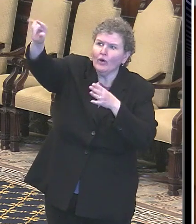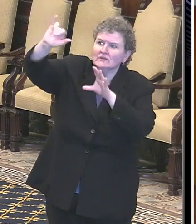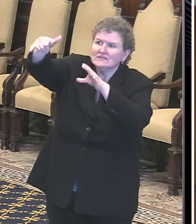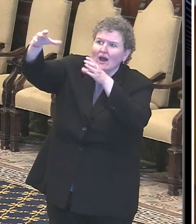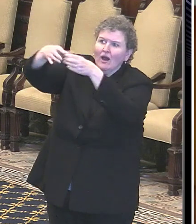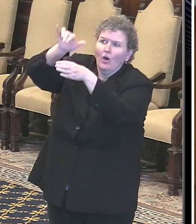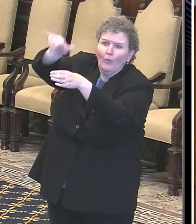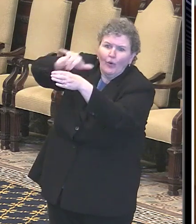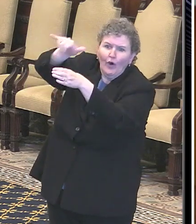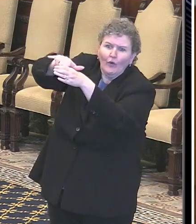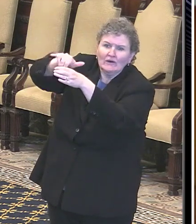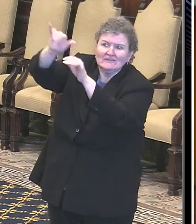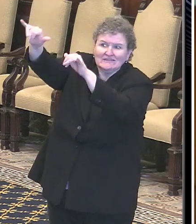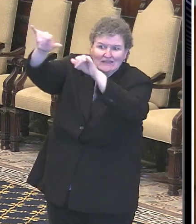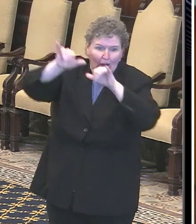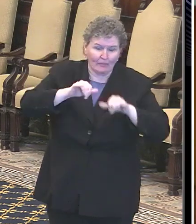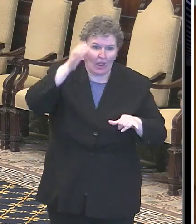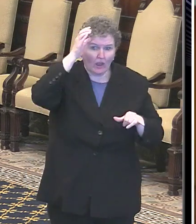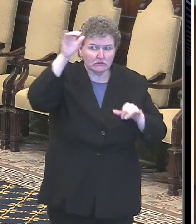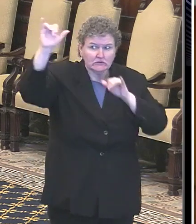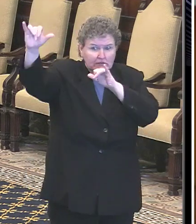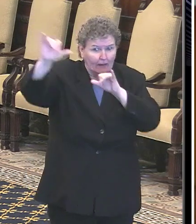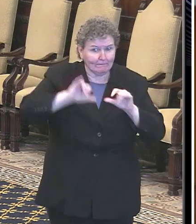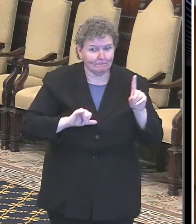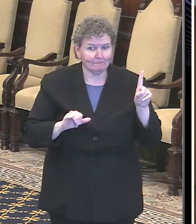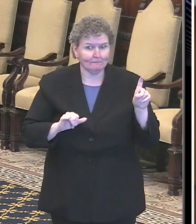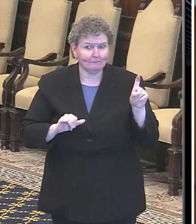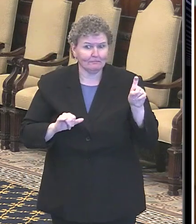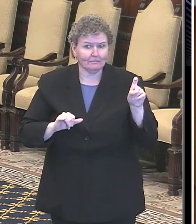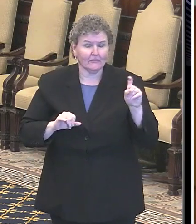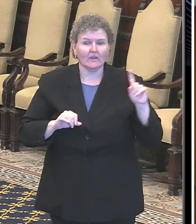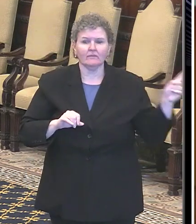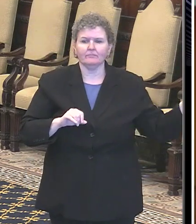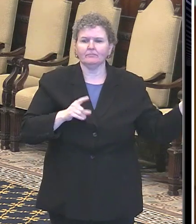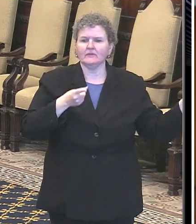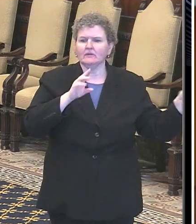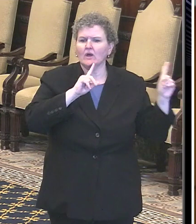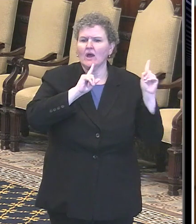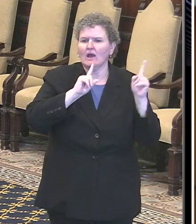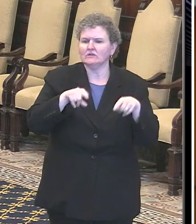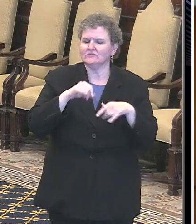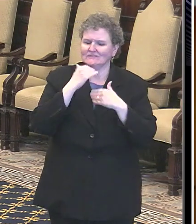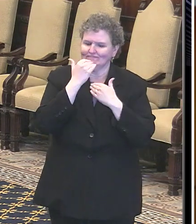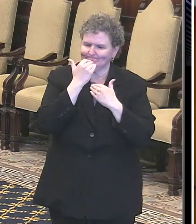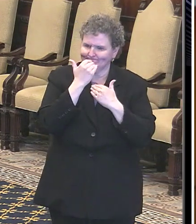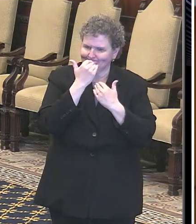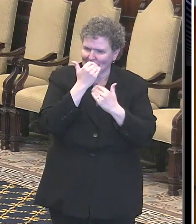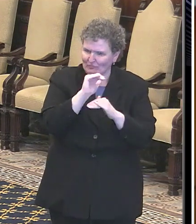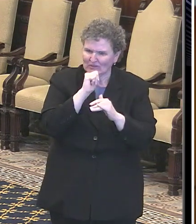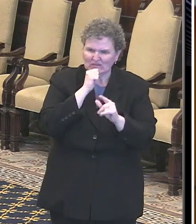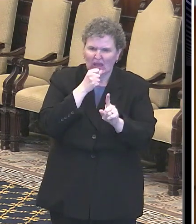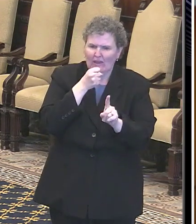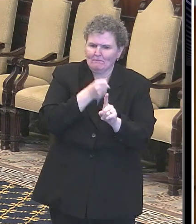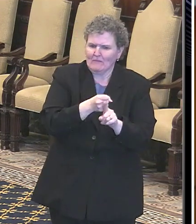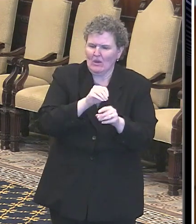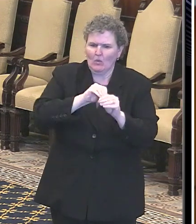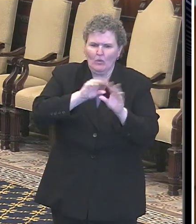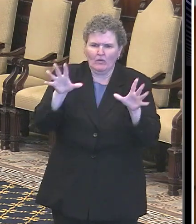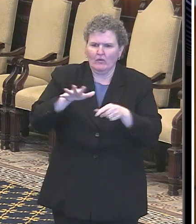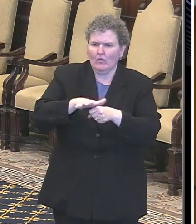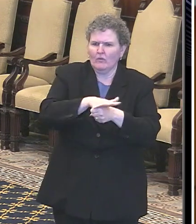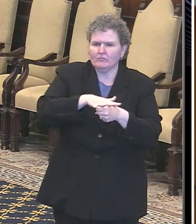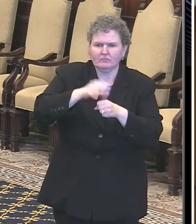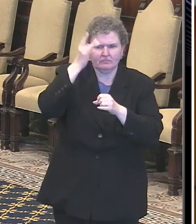So, I think in general, travel restrictions don't make a big difference in the epidemic. And it looks like the country